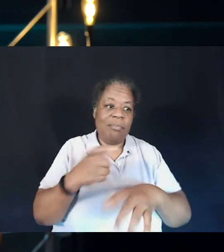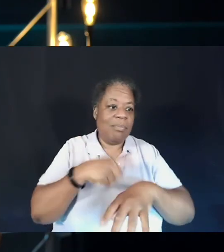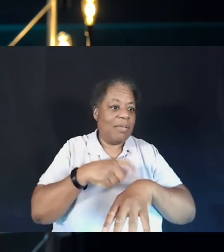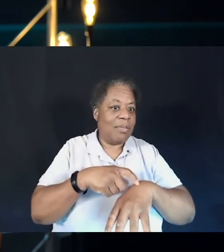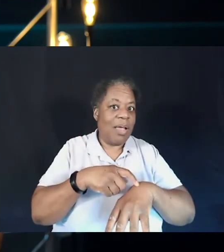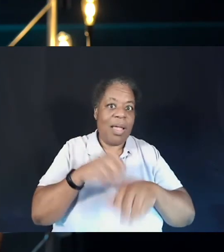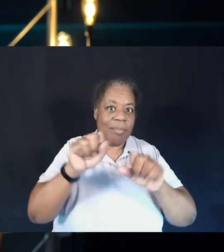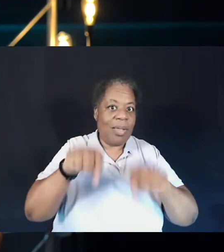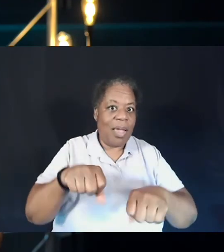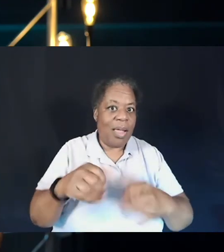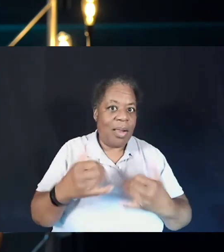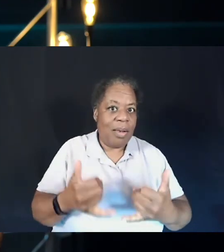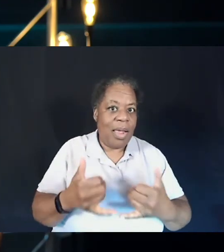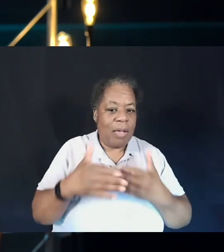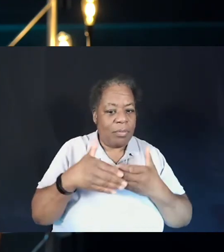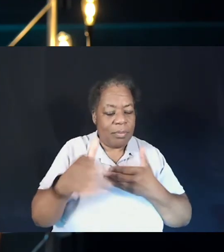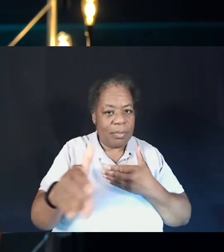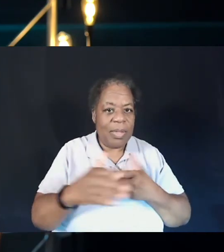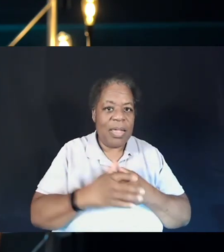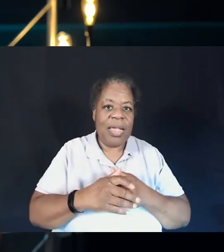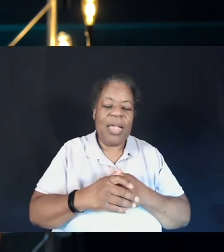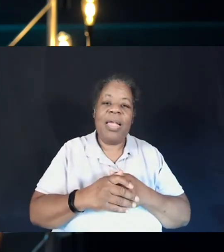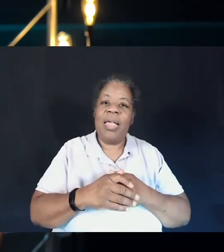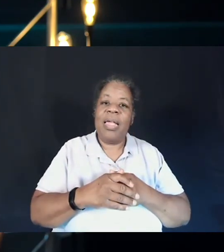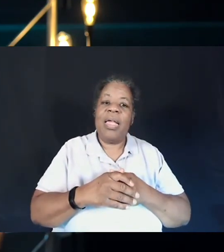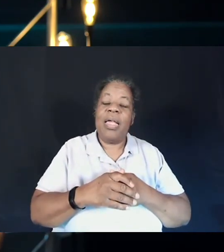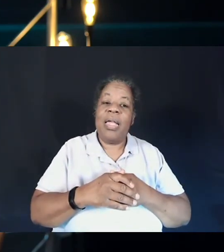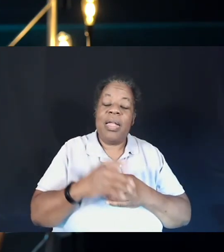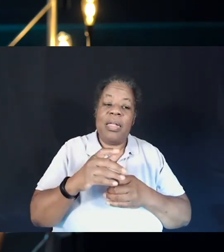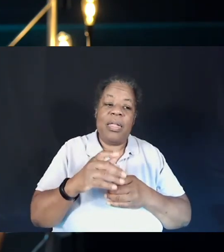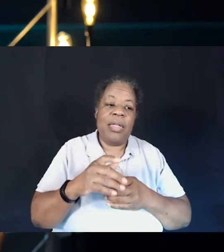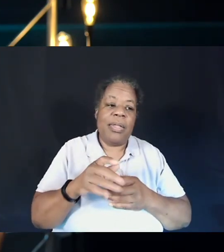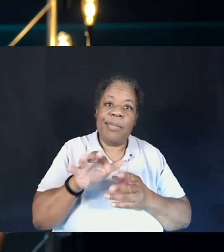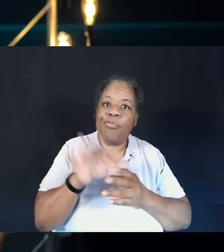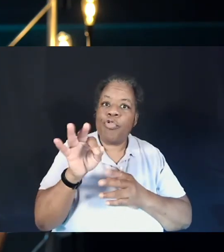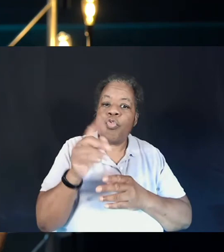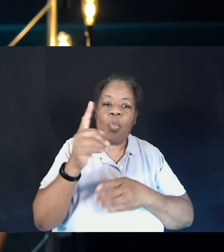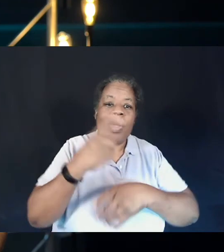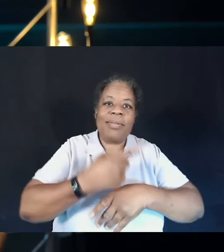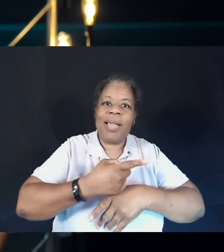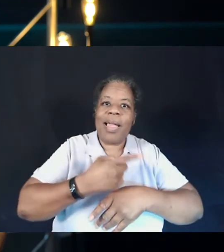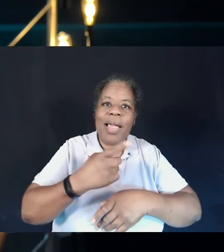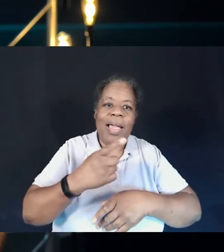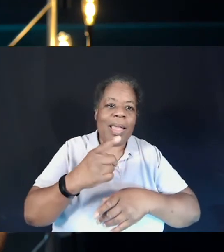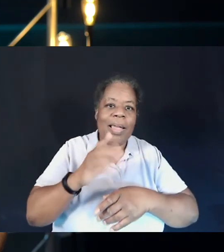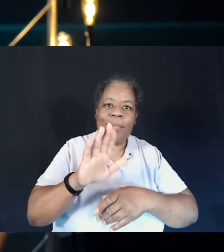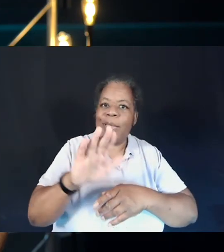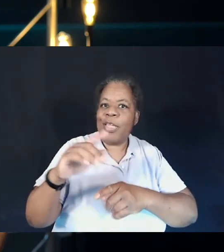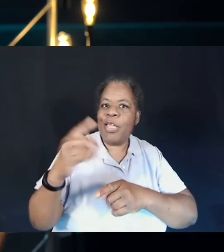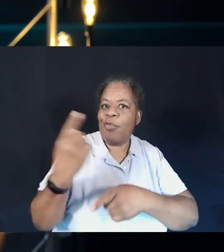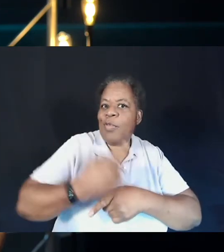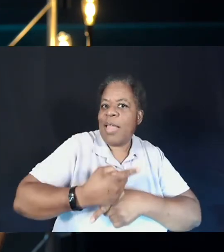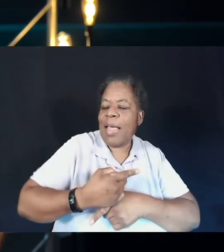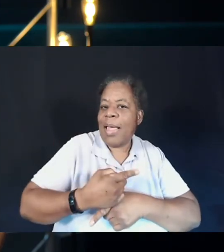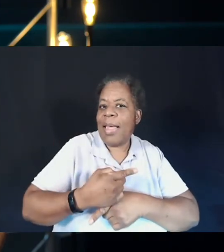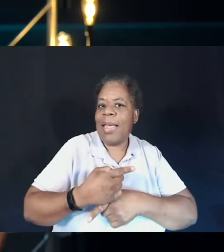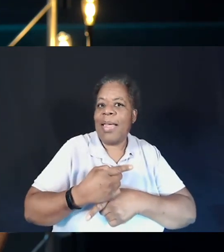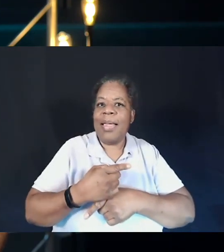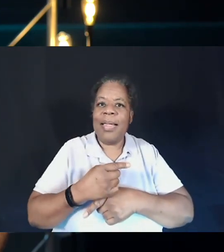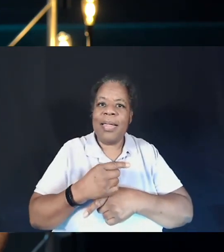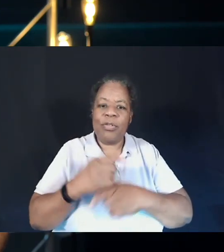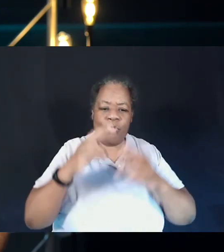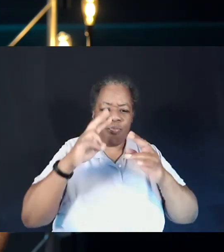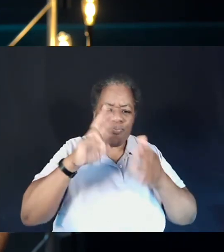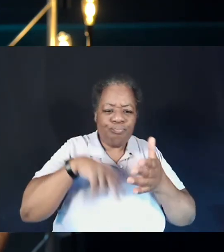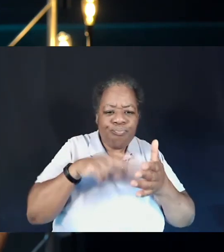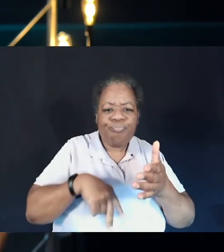you to choose one time each day to practice this simple and short prayer. Maybe right before bed, or maybe it's the first thing you do in the morning